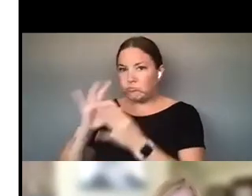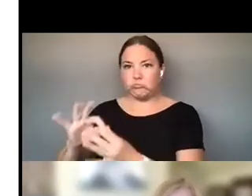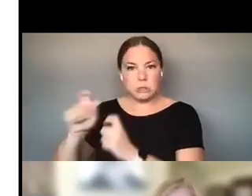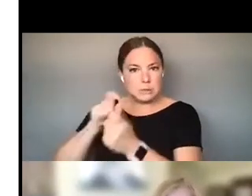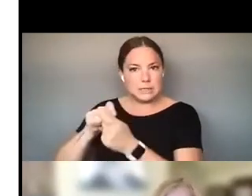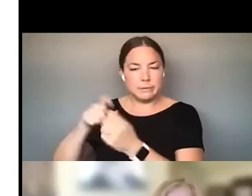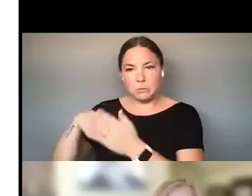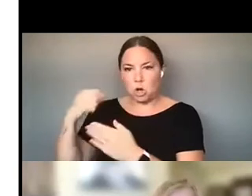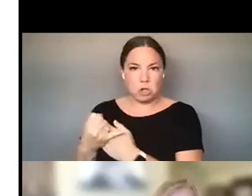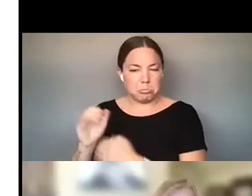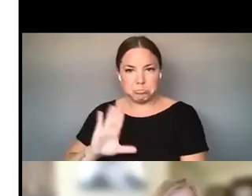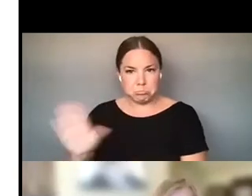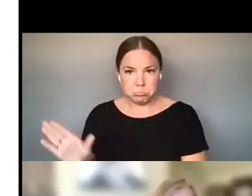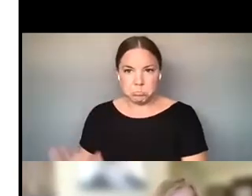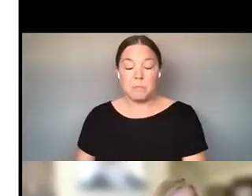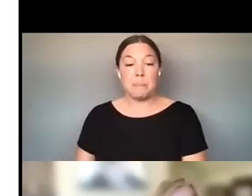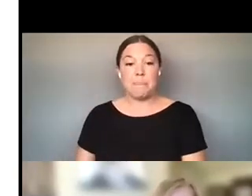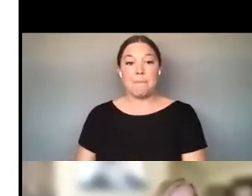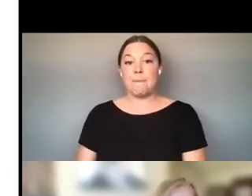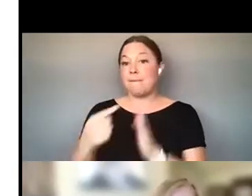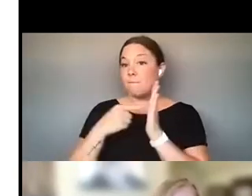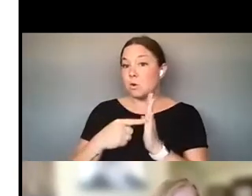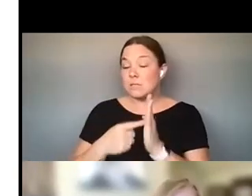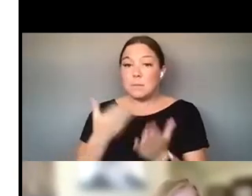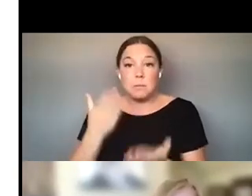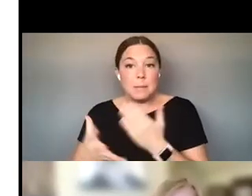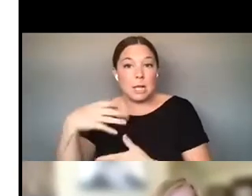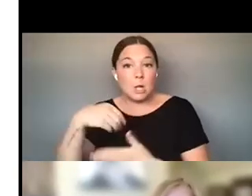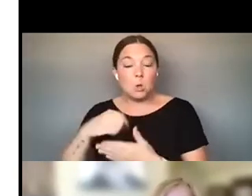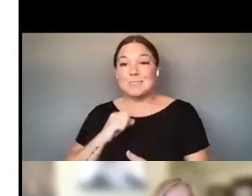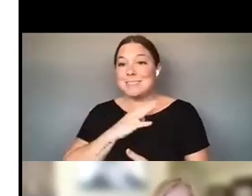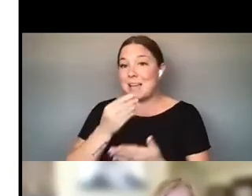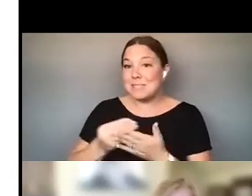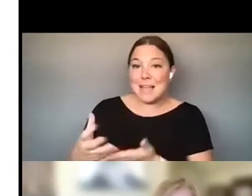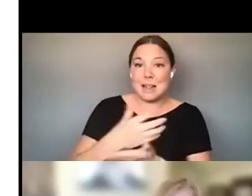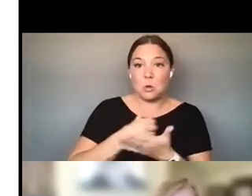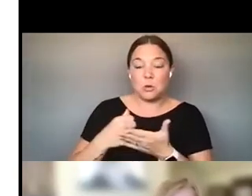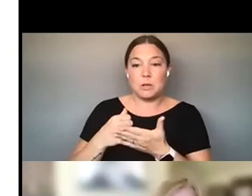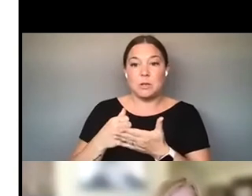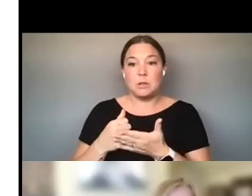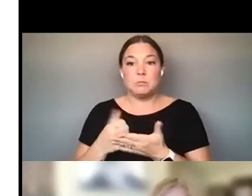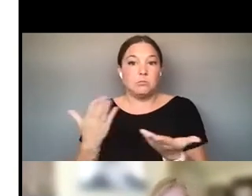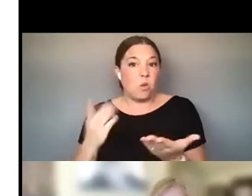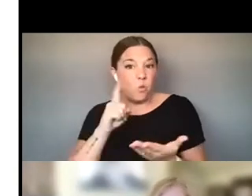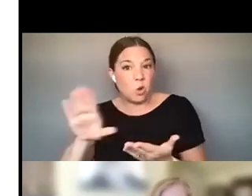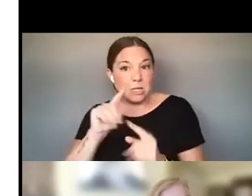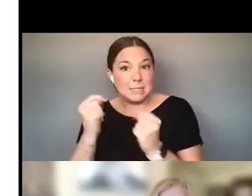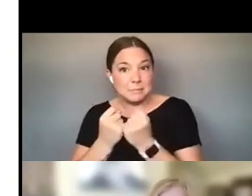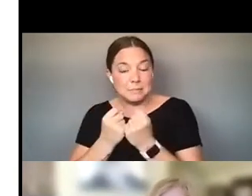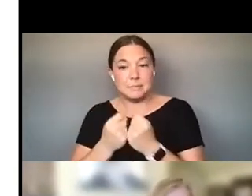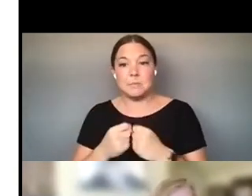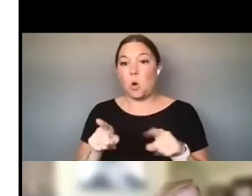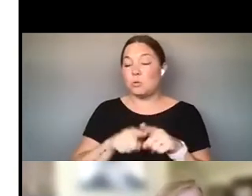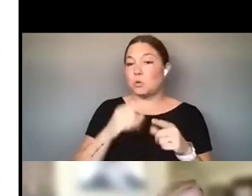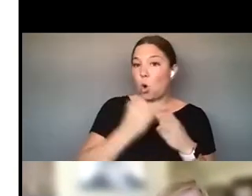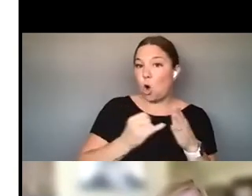project. For example, you may include staff salaries for your curatorial team, as well as artist